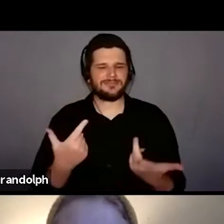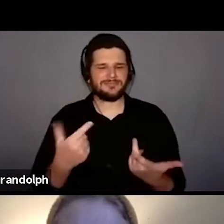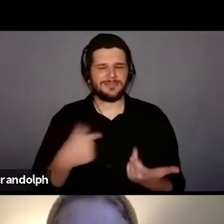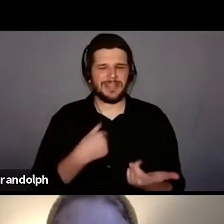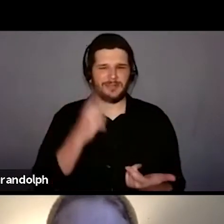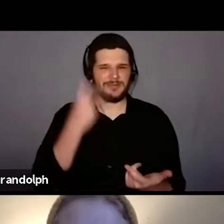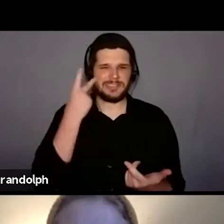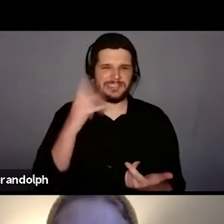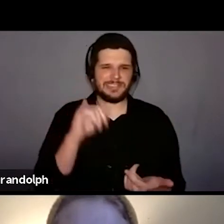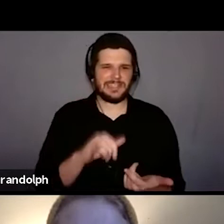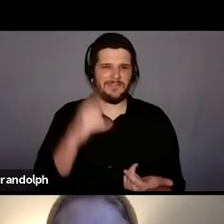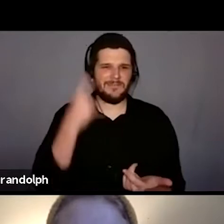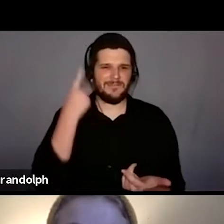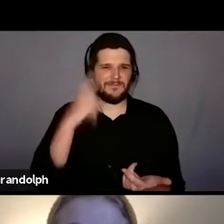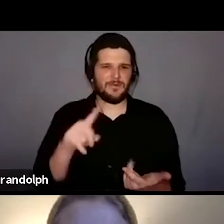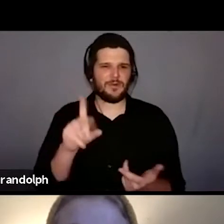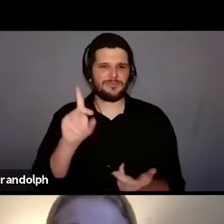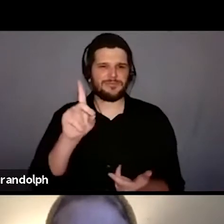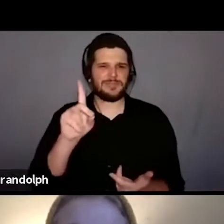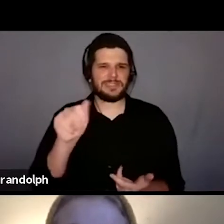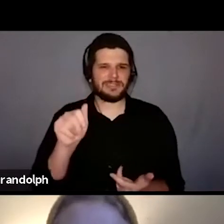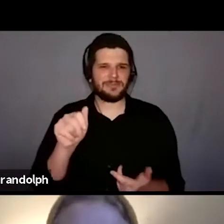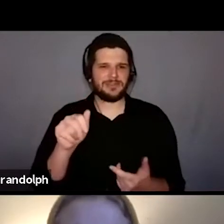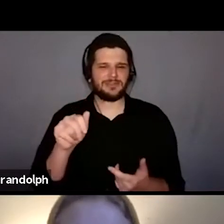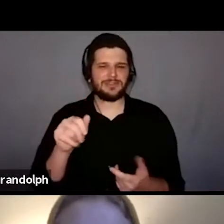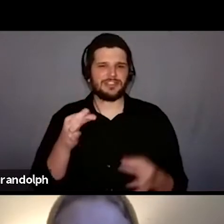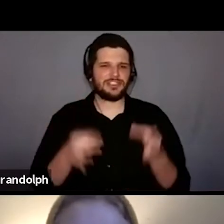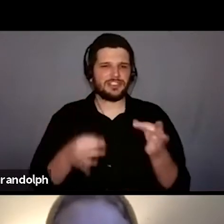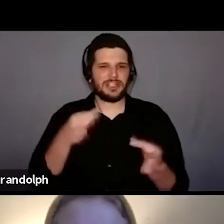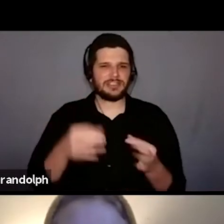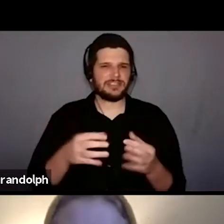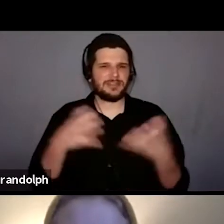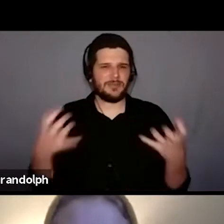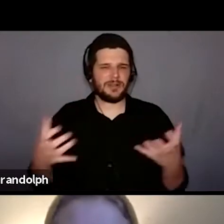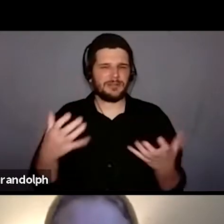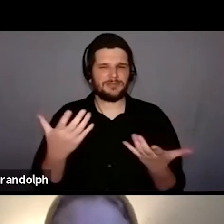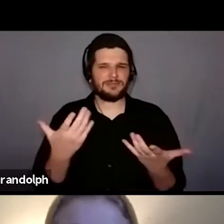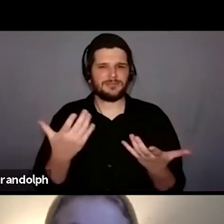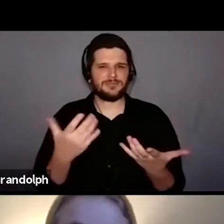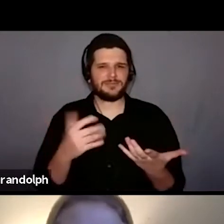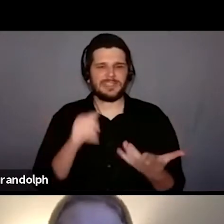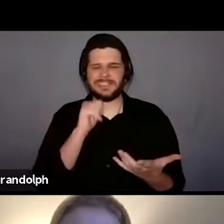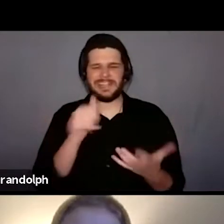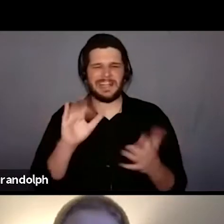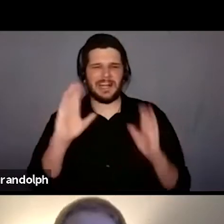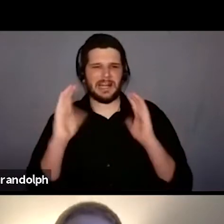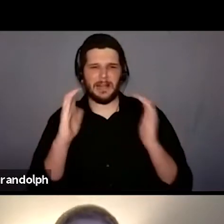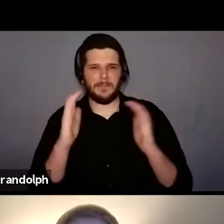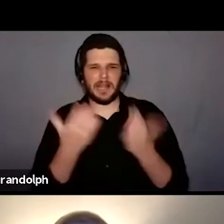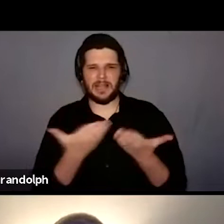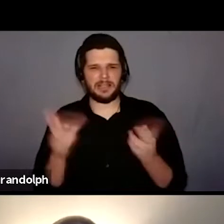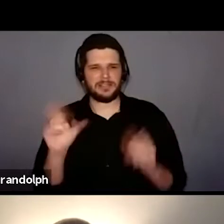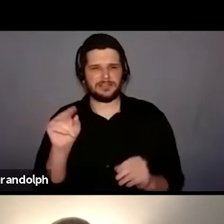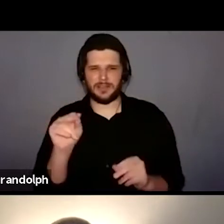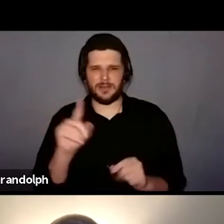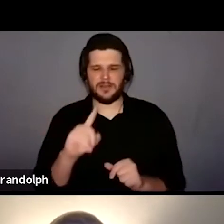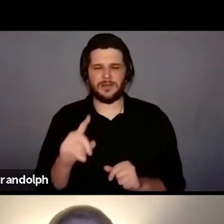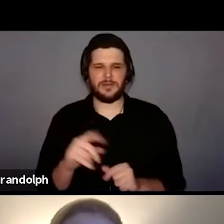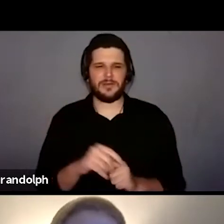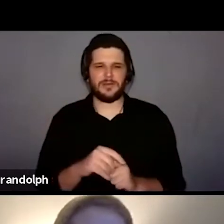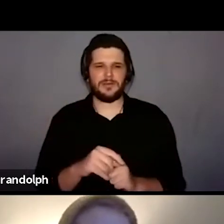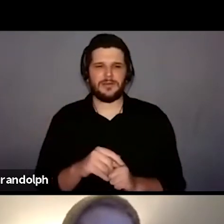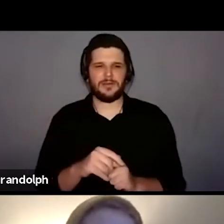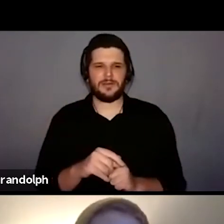like disability justice so much, which isn't to like compare things, but it's just like